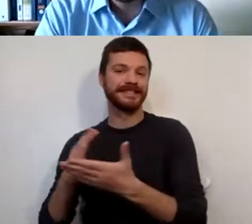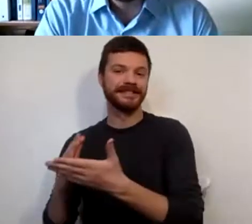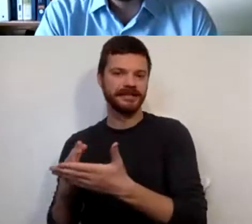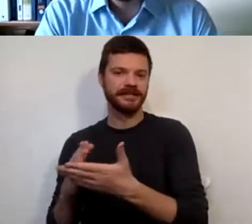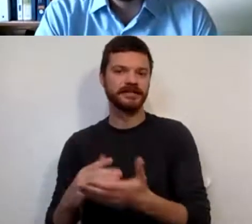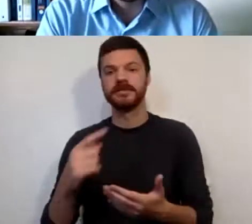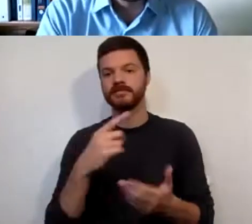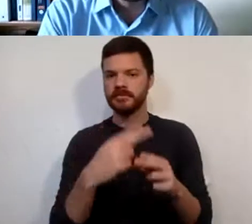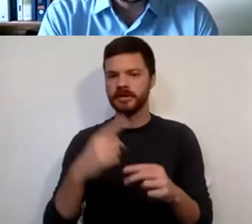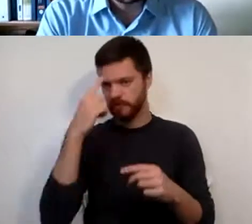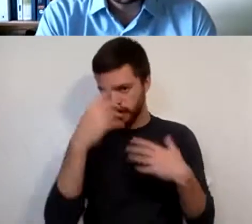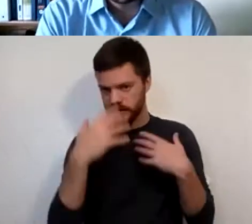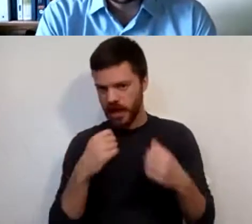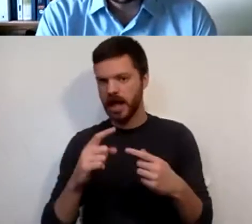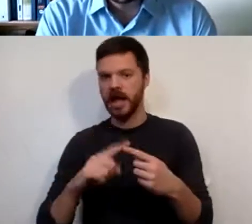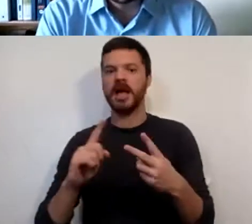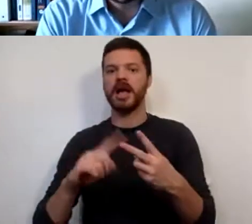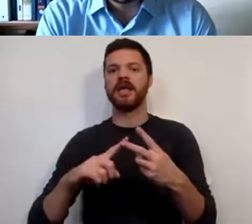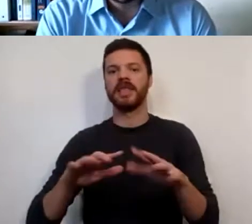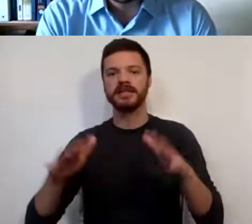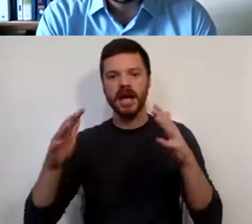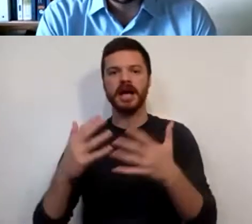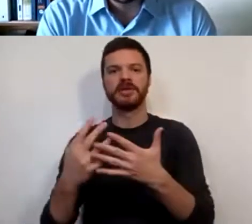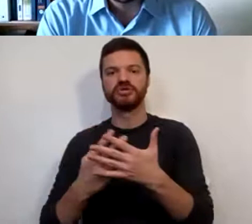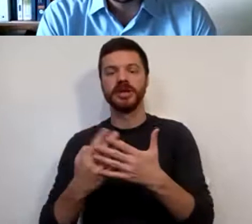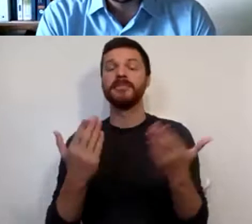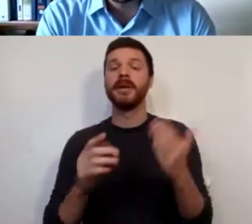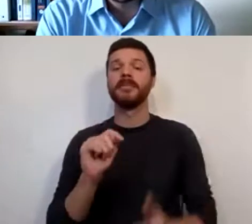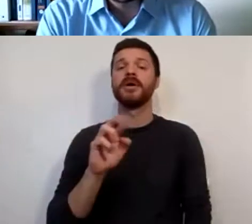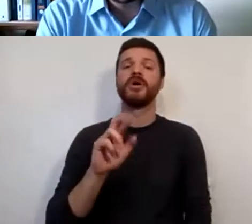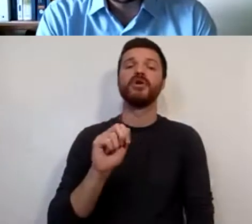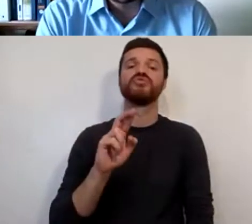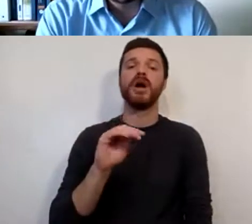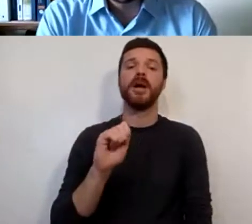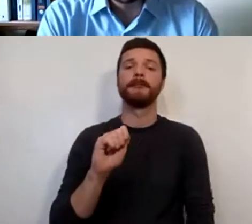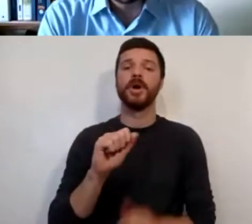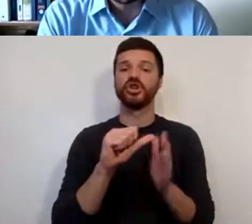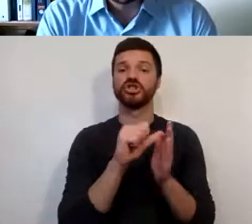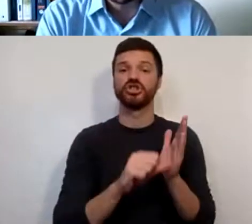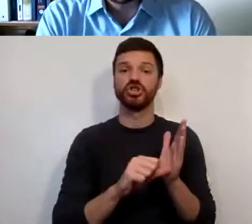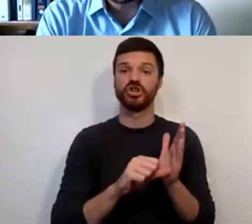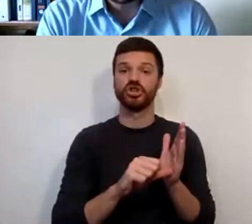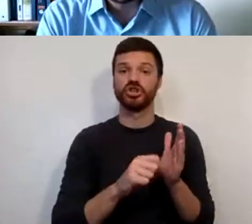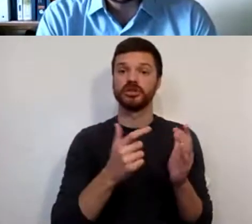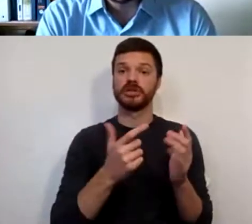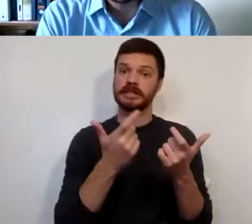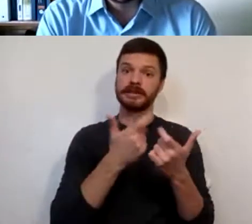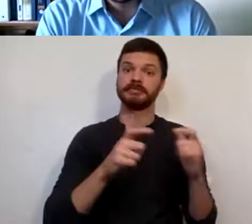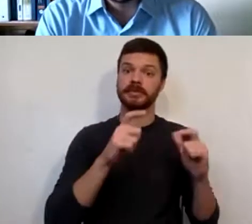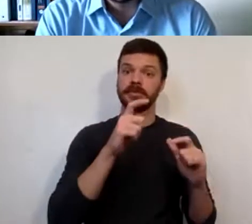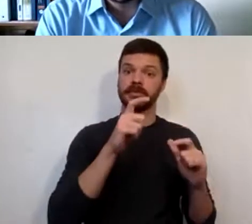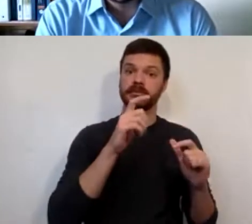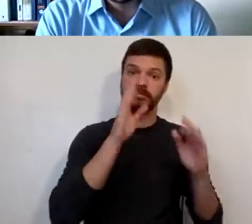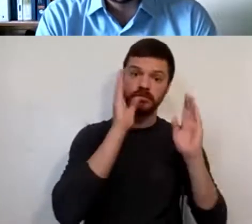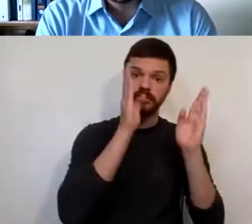health, anxiety, screening for that, and that maybe trauma surgeons aren't so big on that. So you have to figure